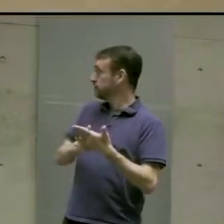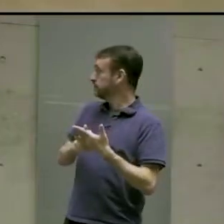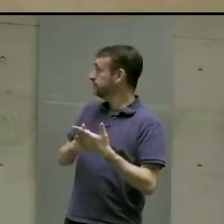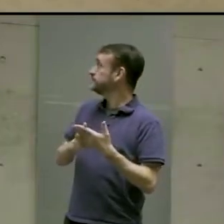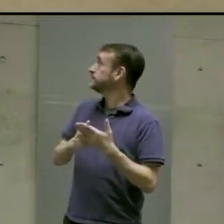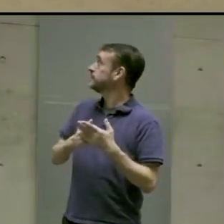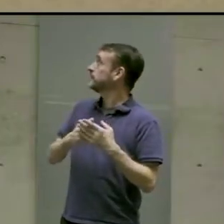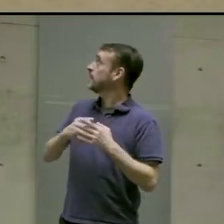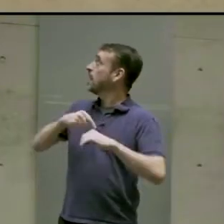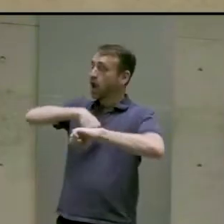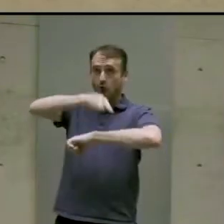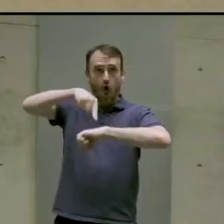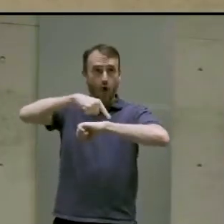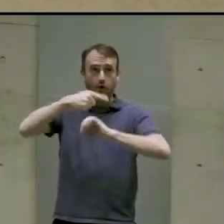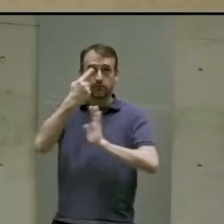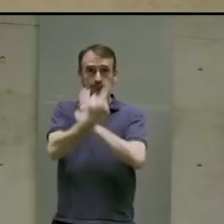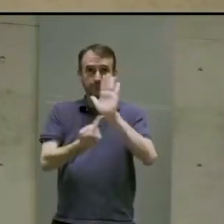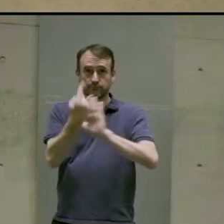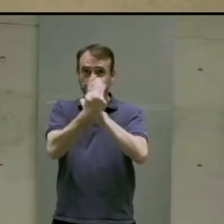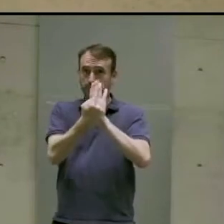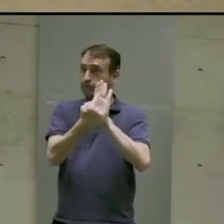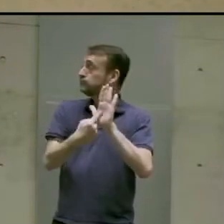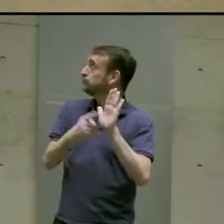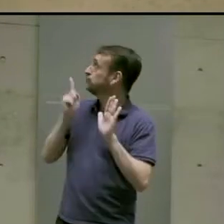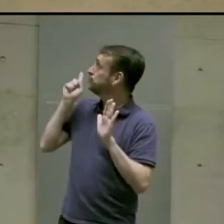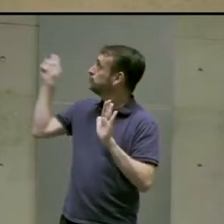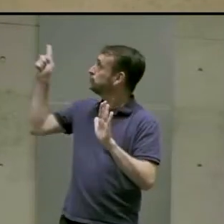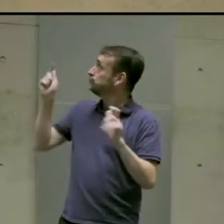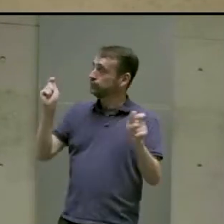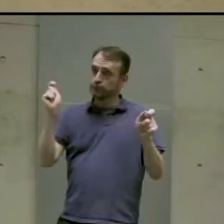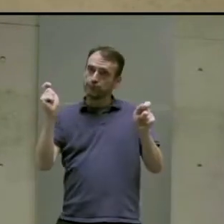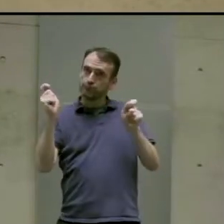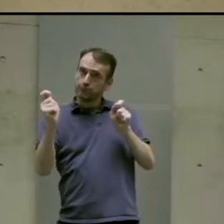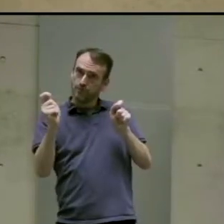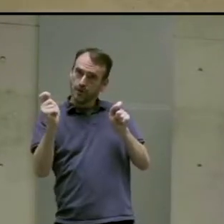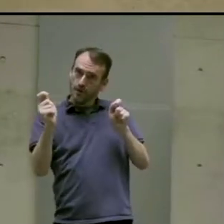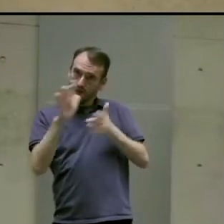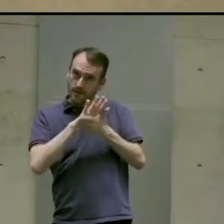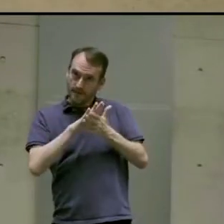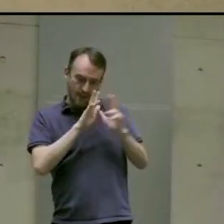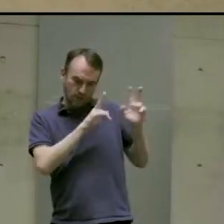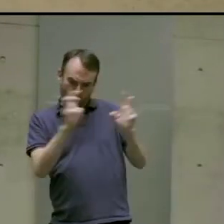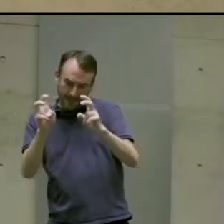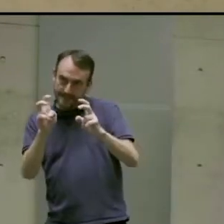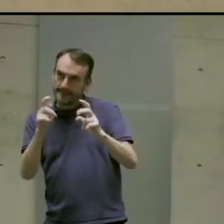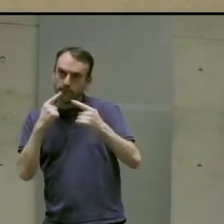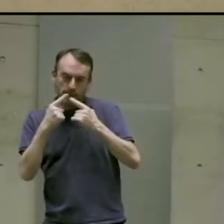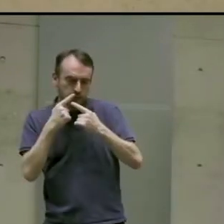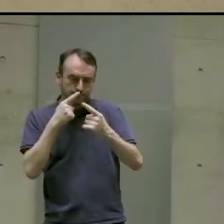So it's topic-based, but you're limited in time, so you have to be smart about how you explore your topics.